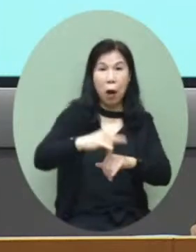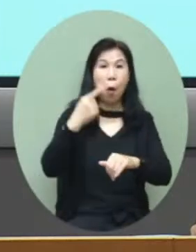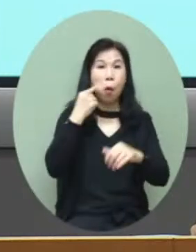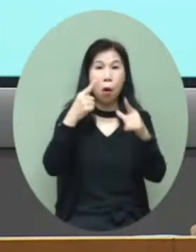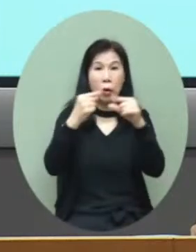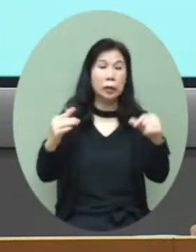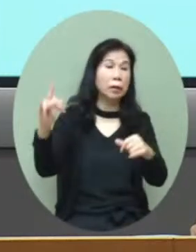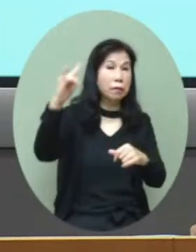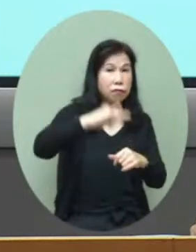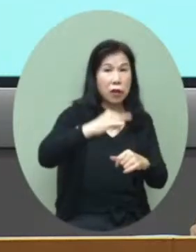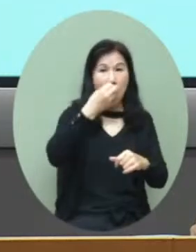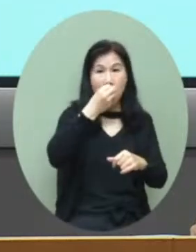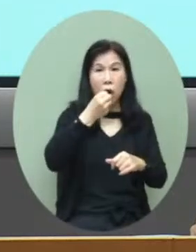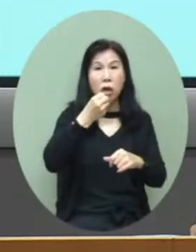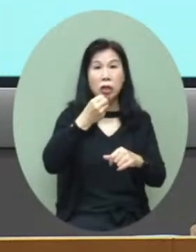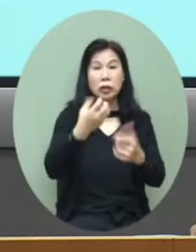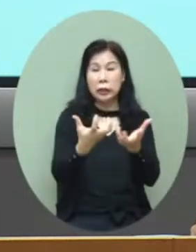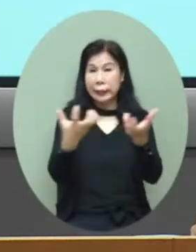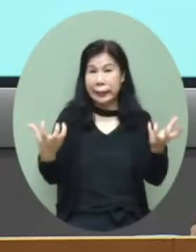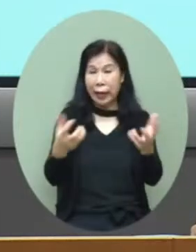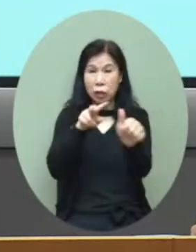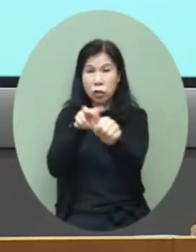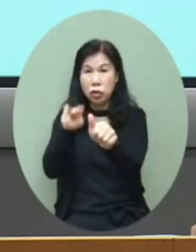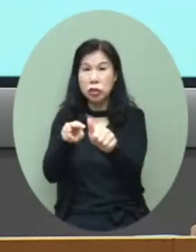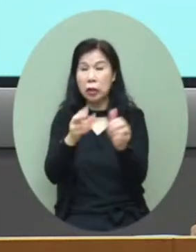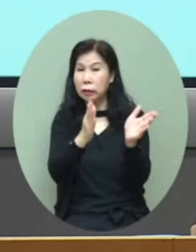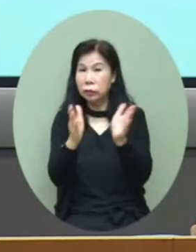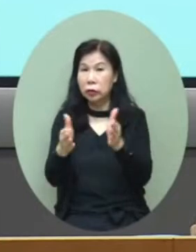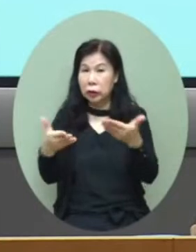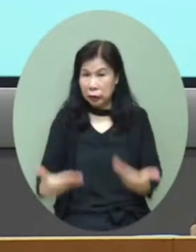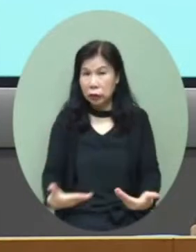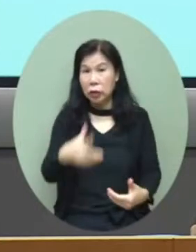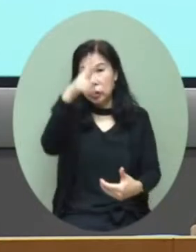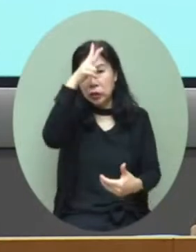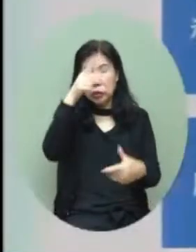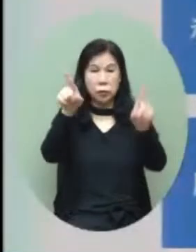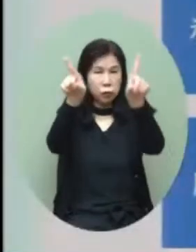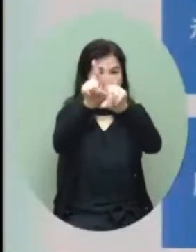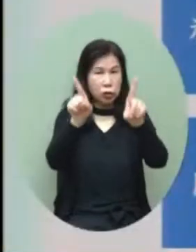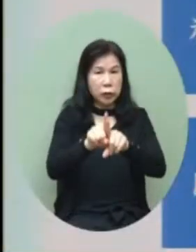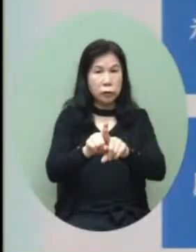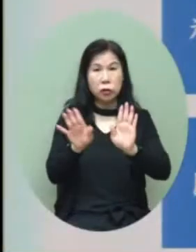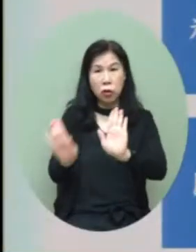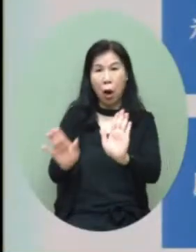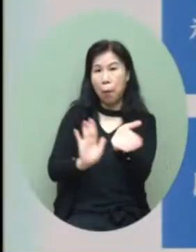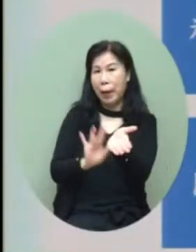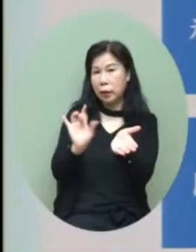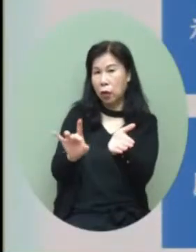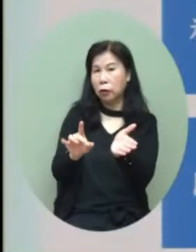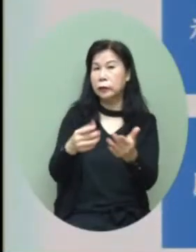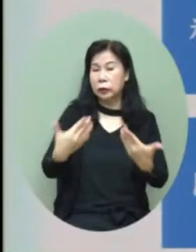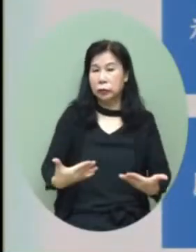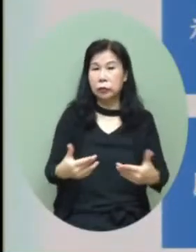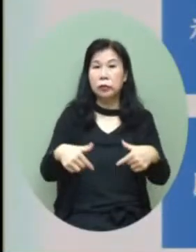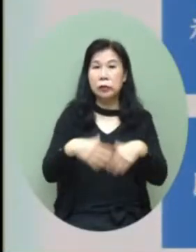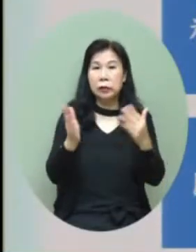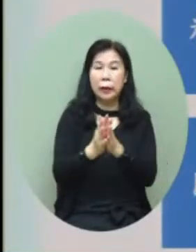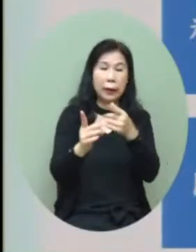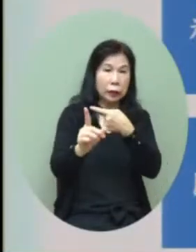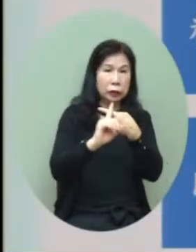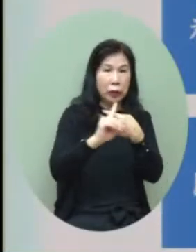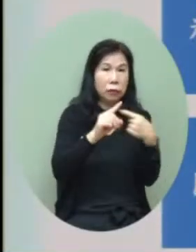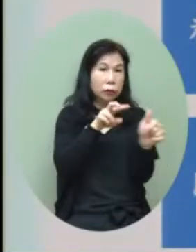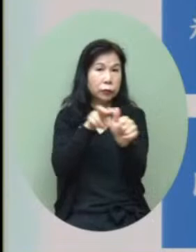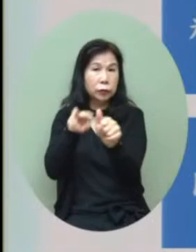Red and yellow code and the amendment of quarantine arrangements for those